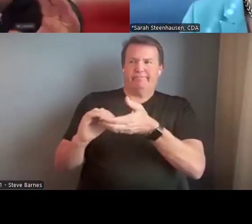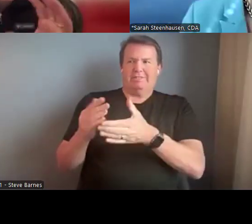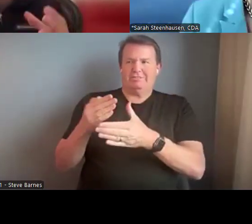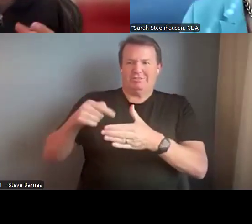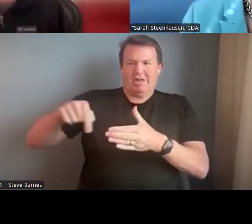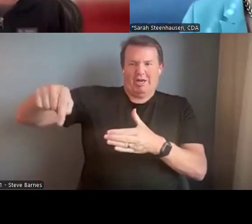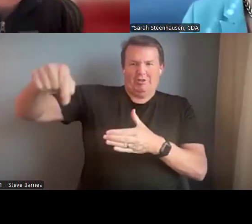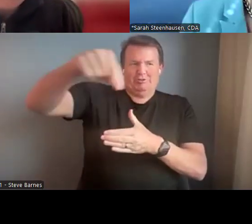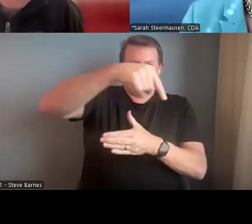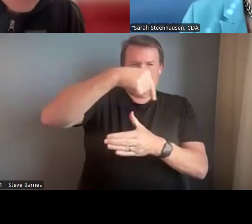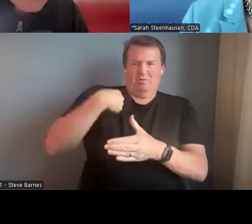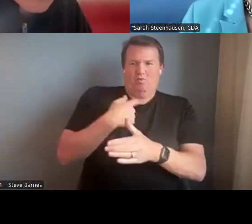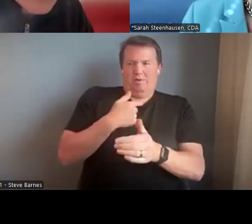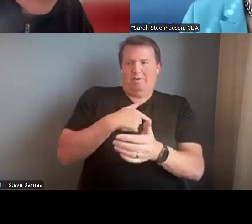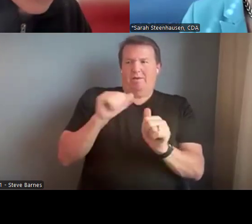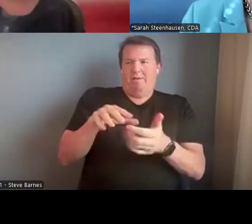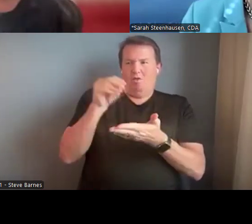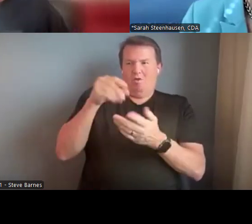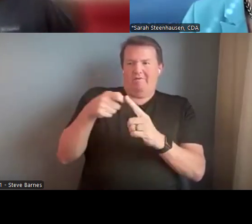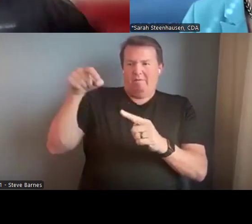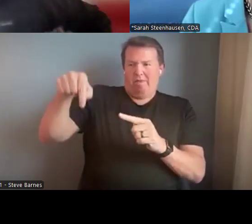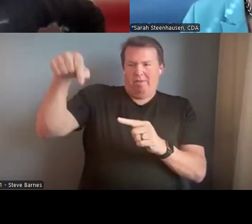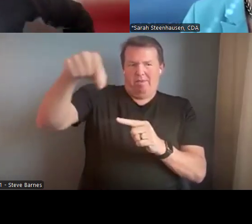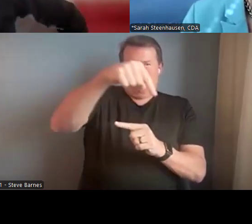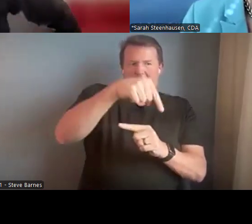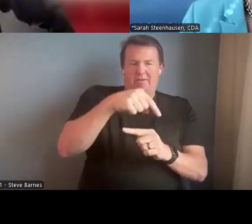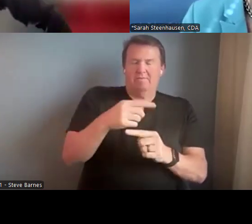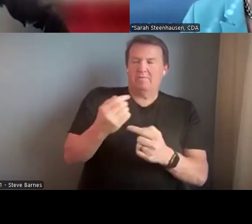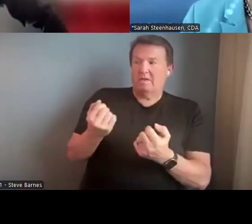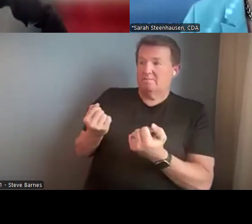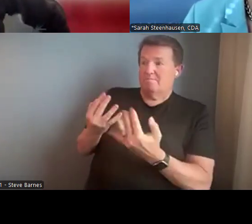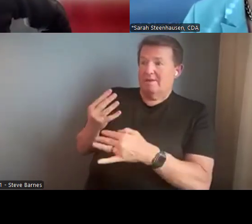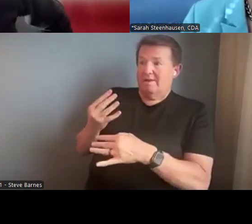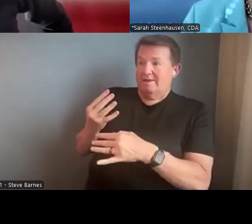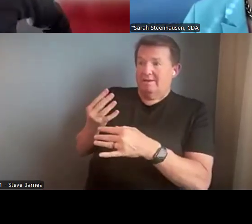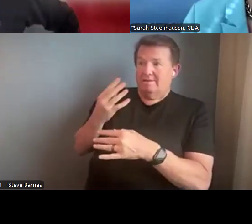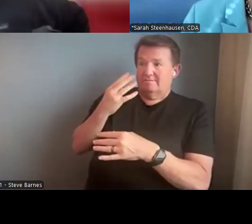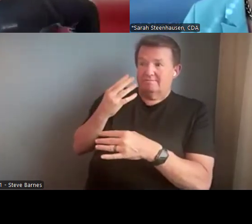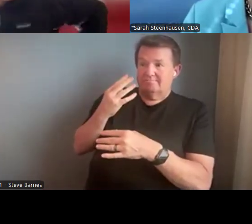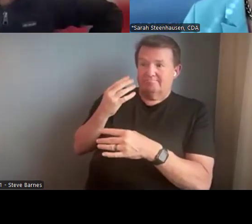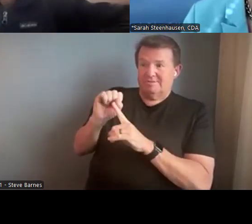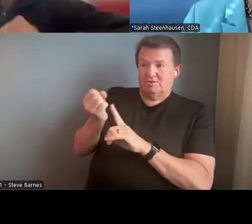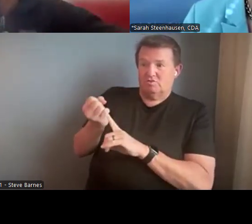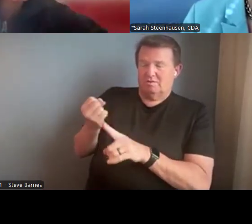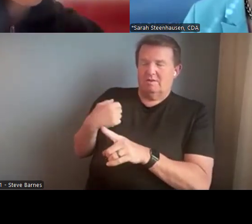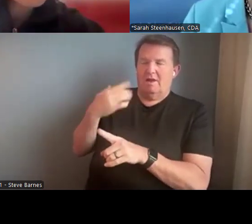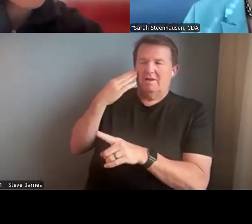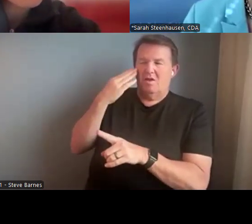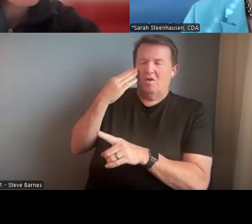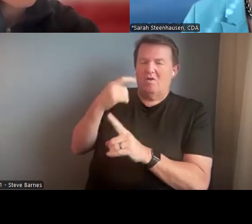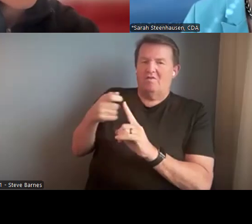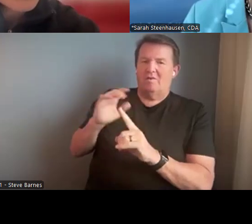two things that we're thinking of right now. Because many times, and I know from our